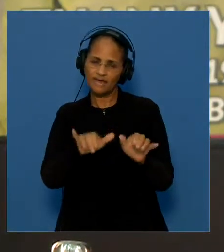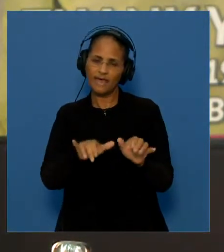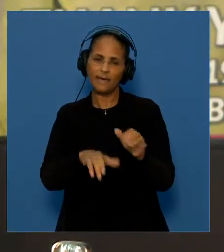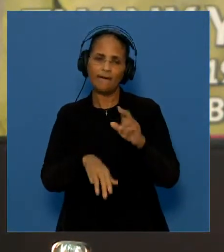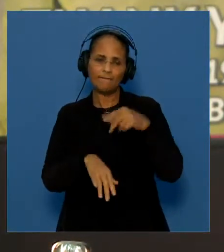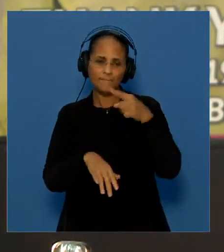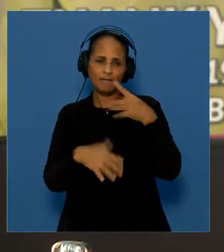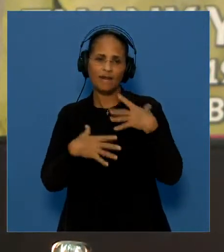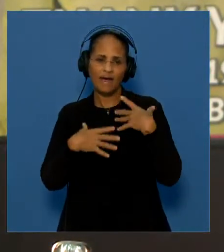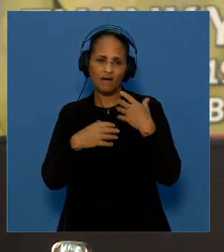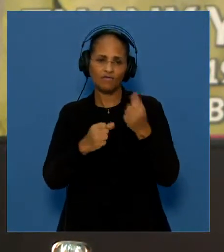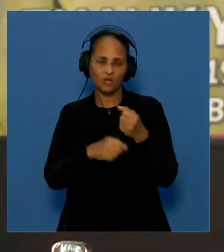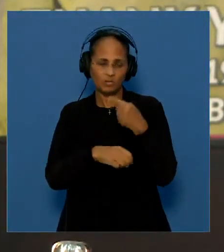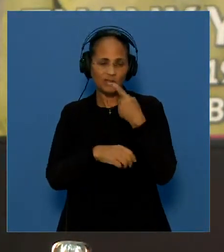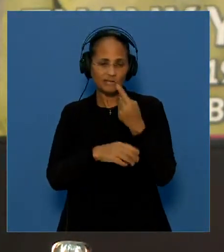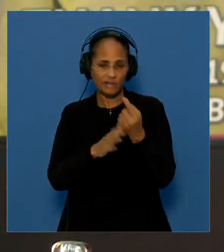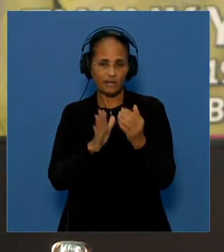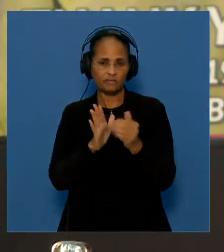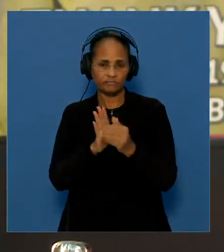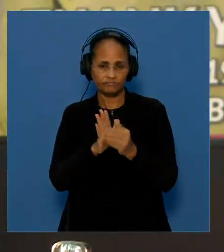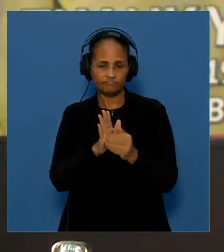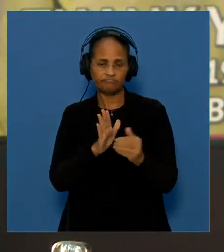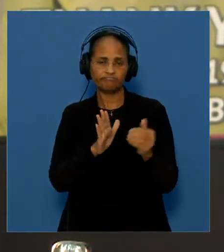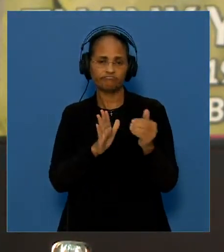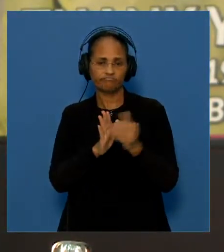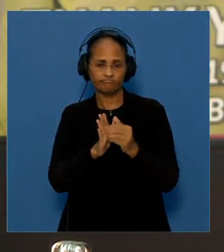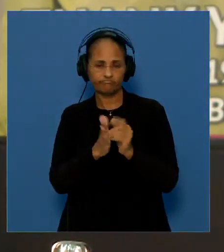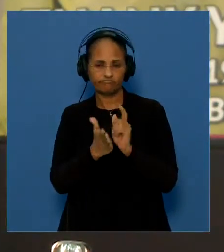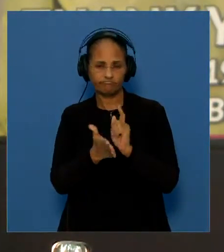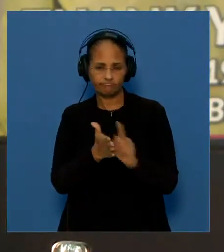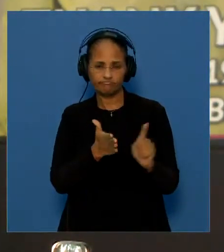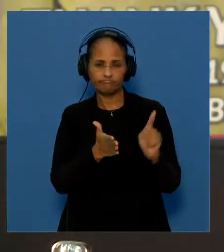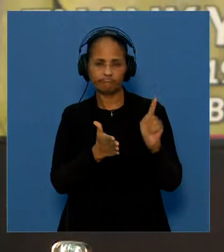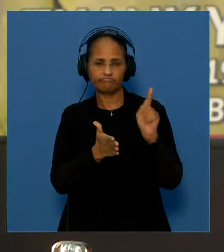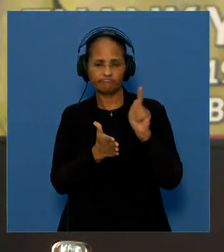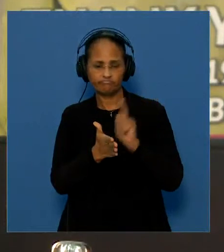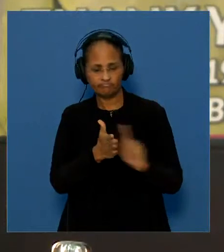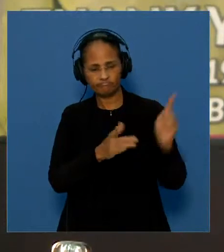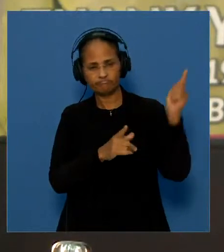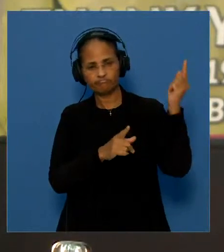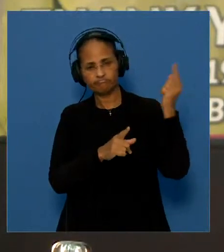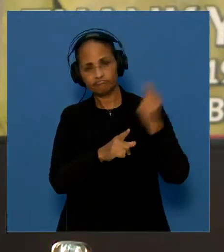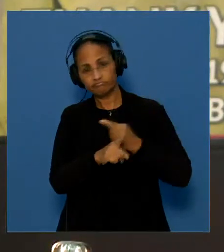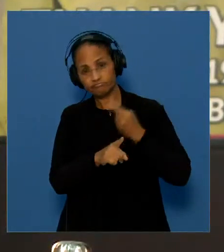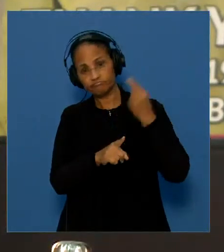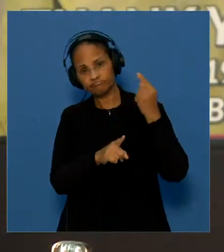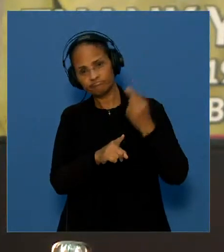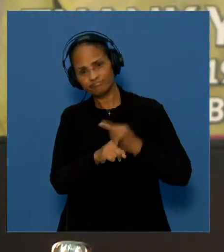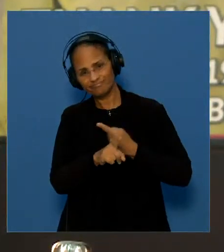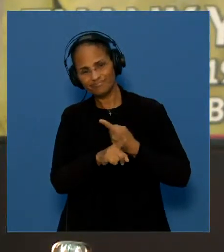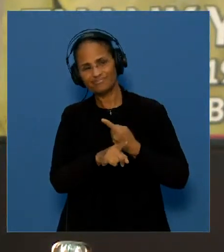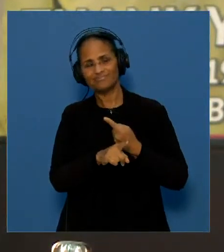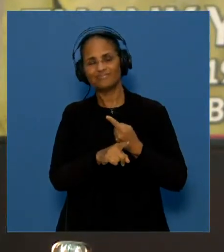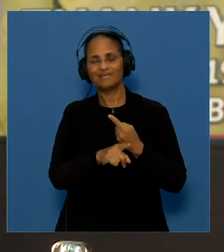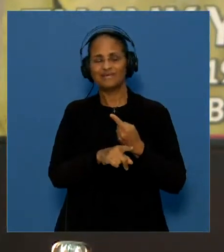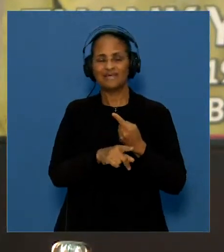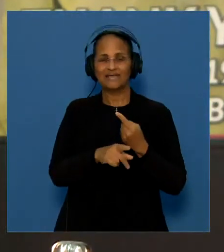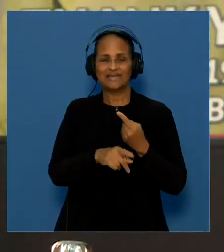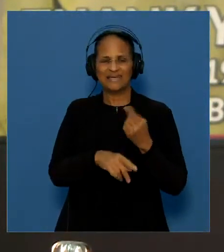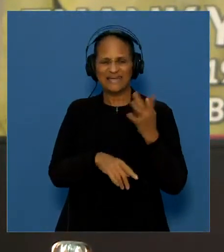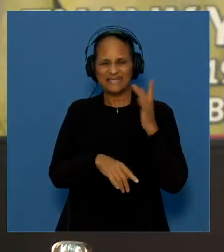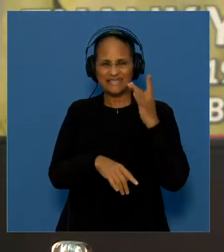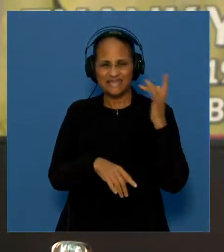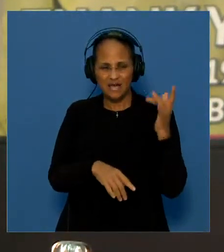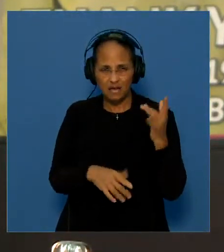guidance that we've been repeating day over day, week over week, month over month in this case. And it sounds trite, but it's critically important.